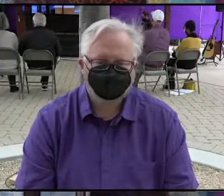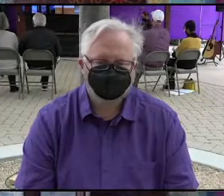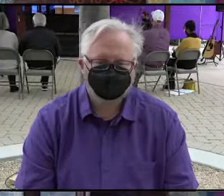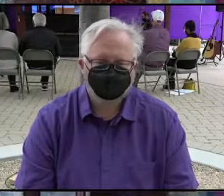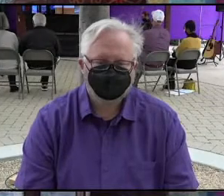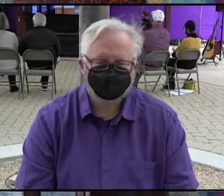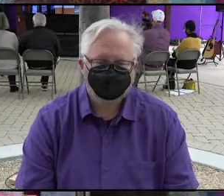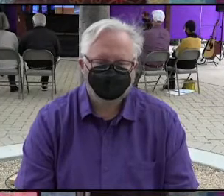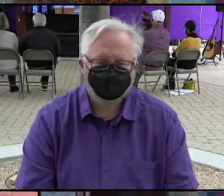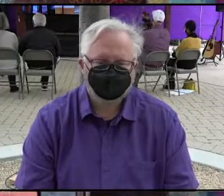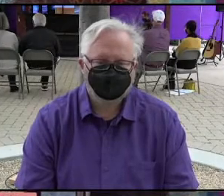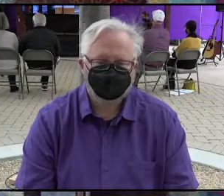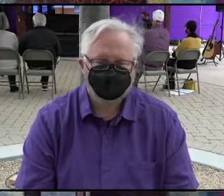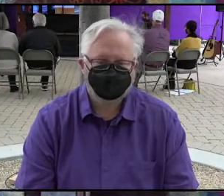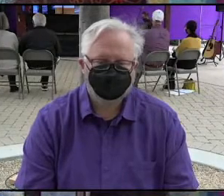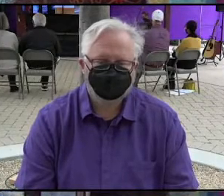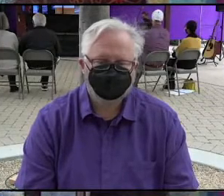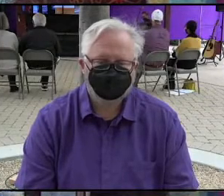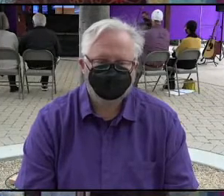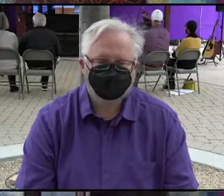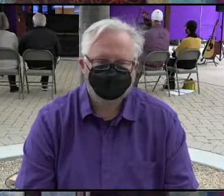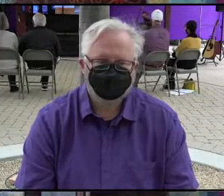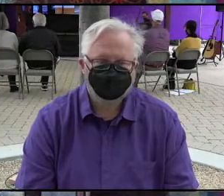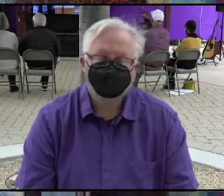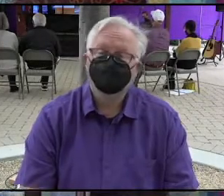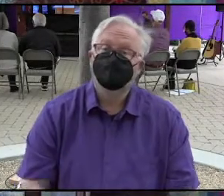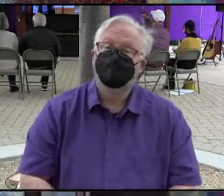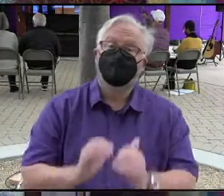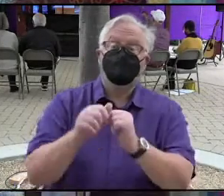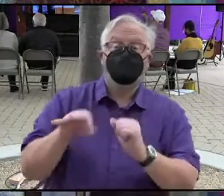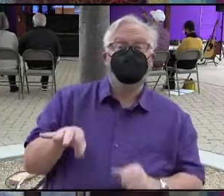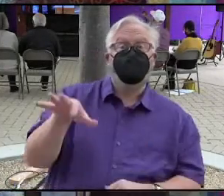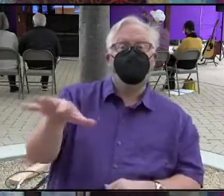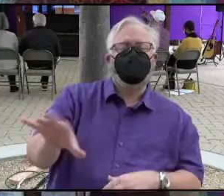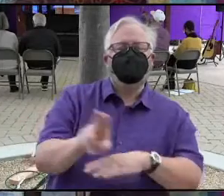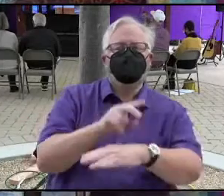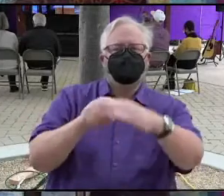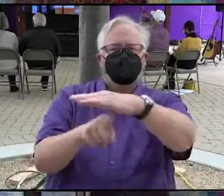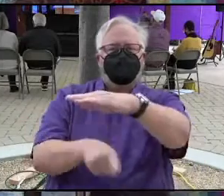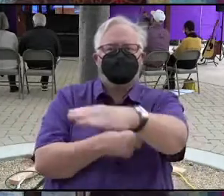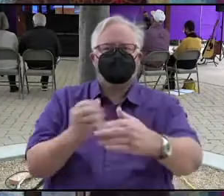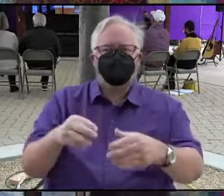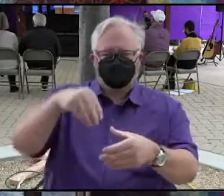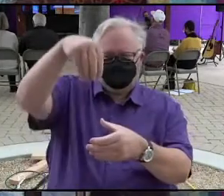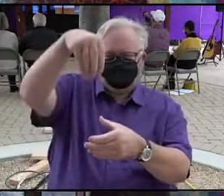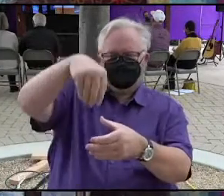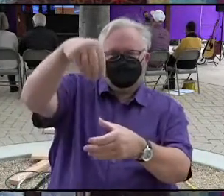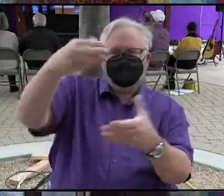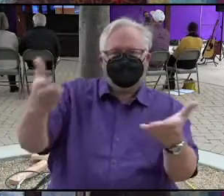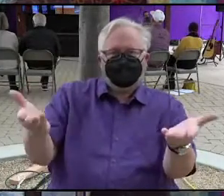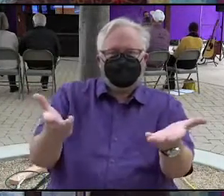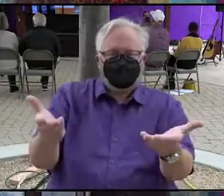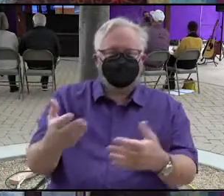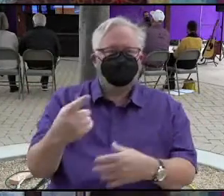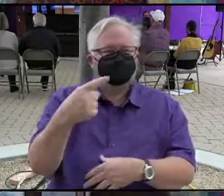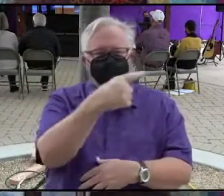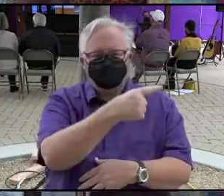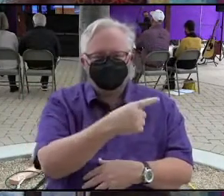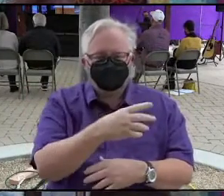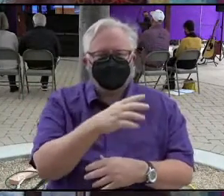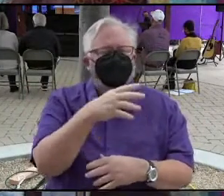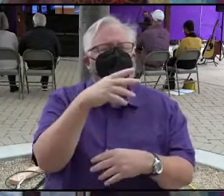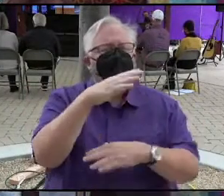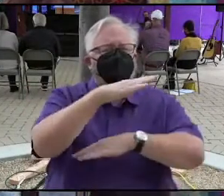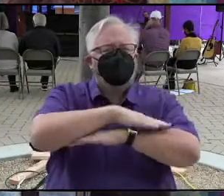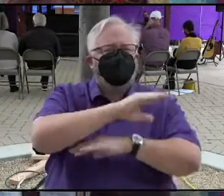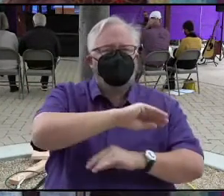siempre, por su generosidad. You may donate by using the baskets or the dip jars on the patio, on the table. It has moved just a